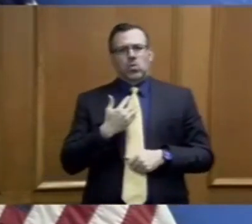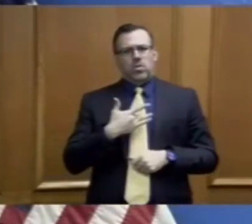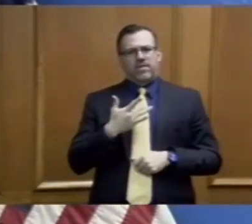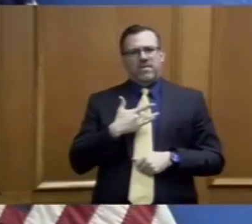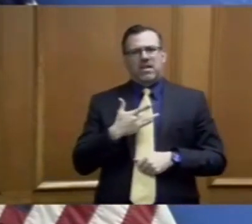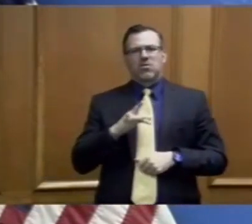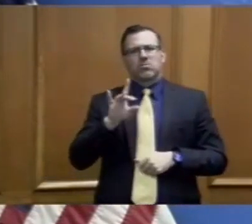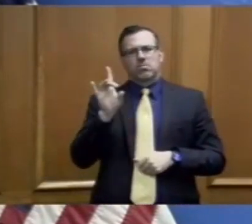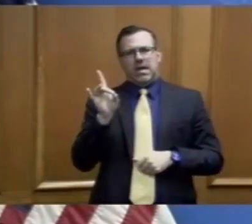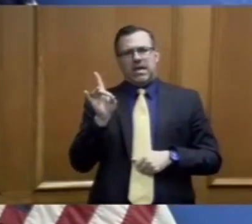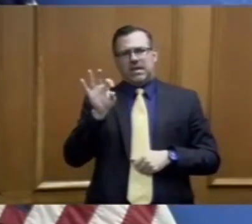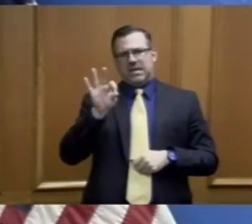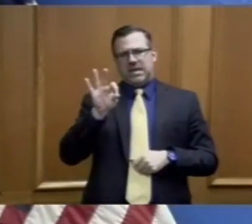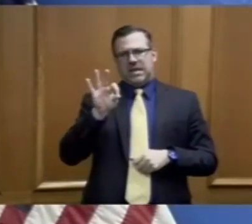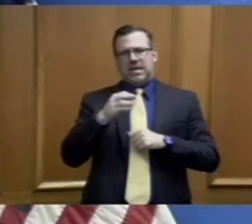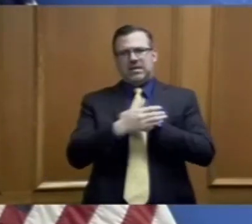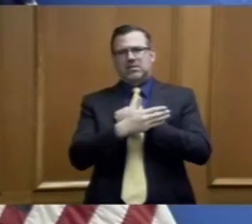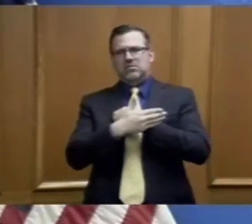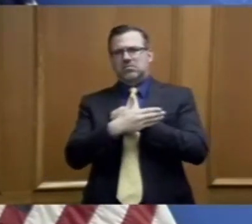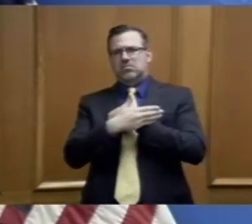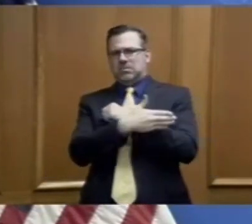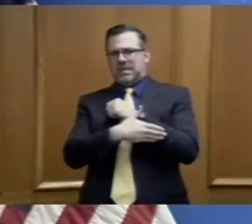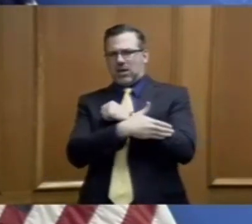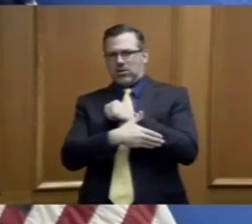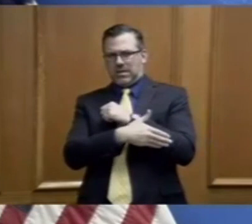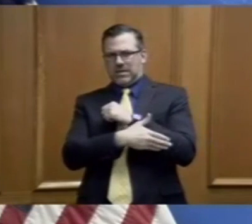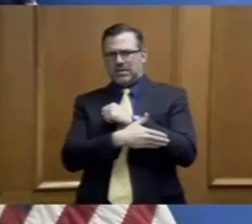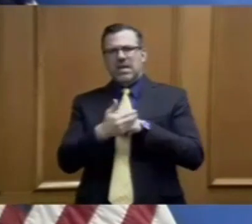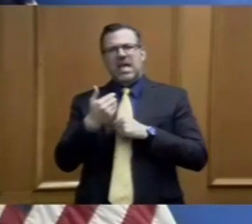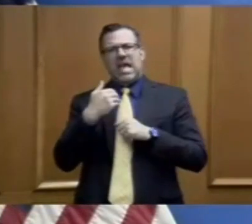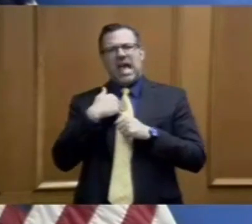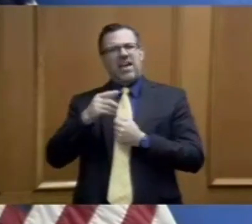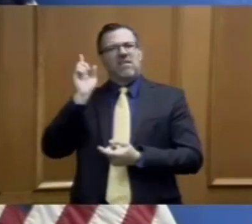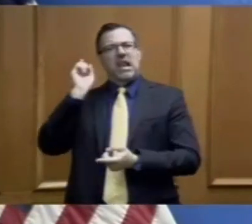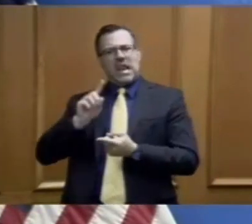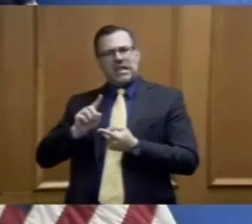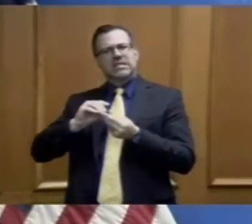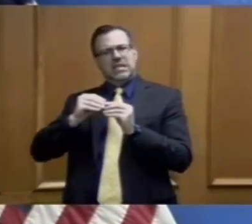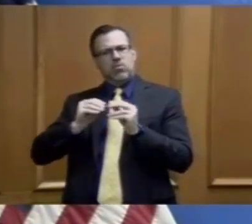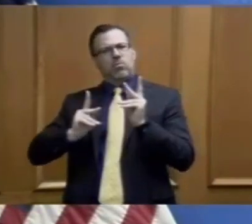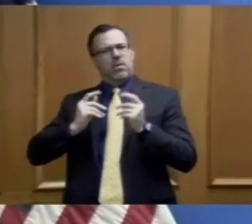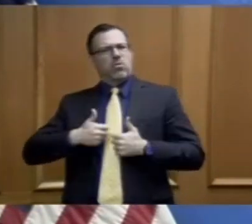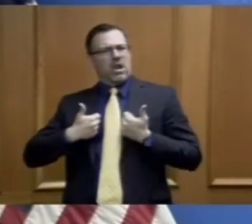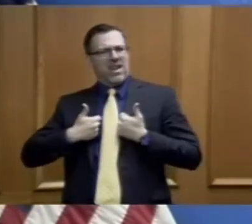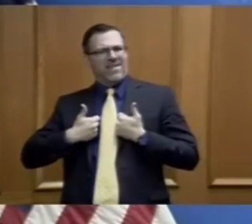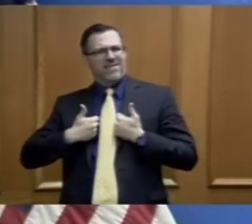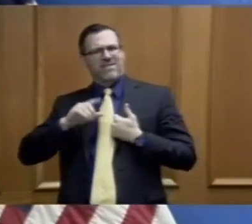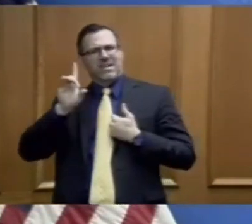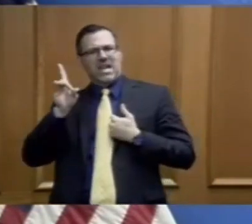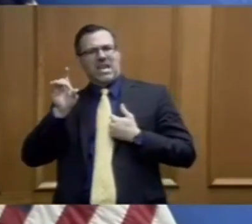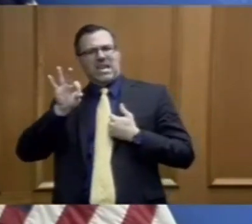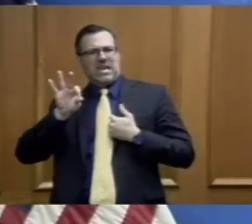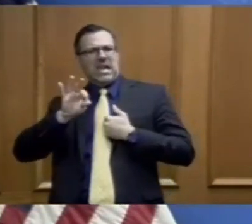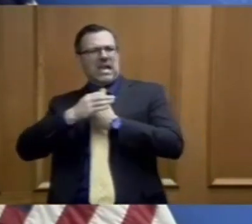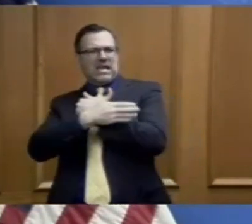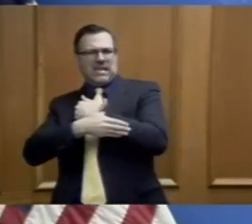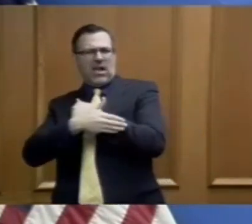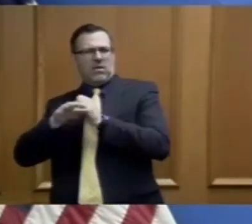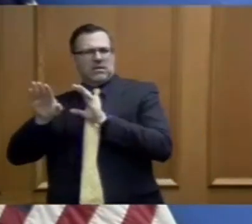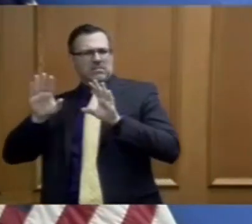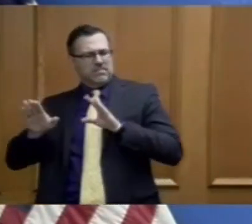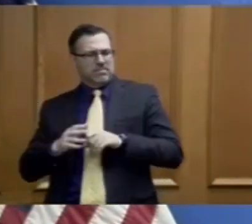89 counties, which are the lowest population counties in our state, so that there is a